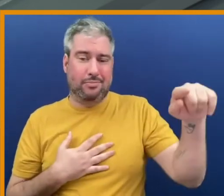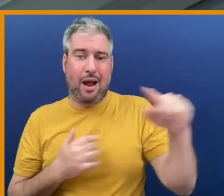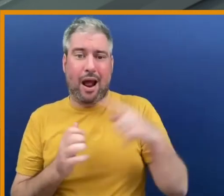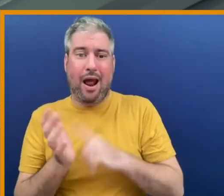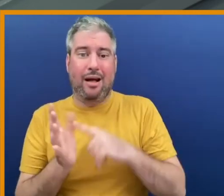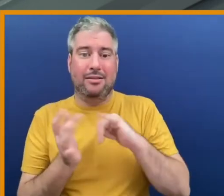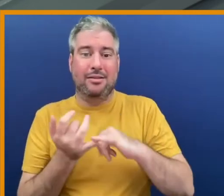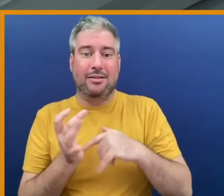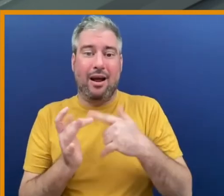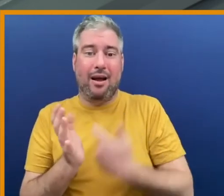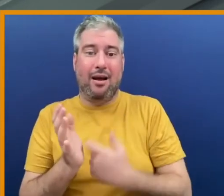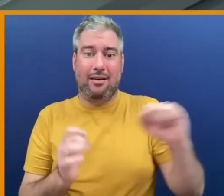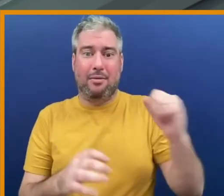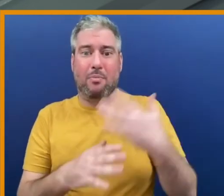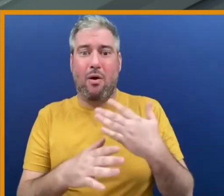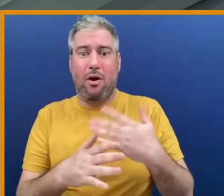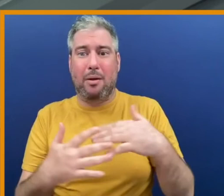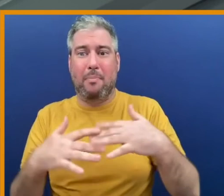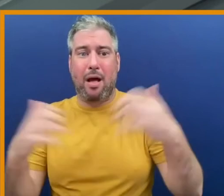ministerial disclosure of fixed penalty